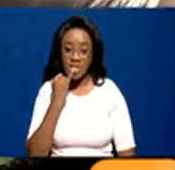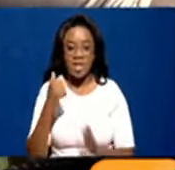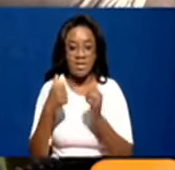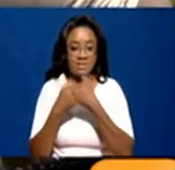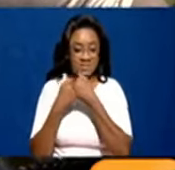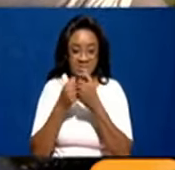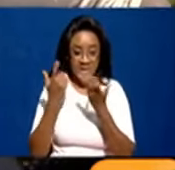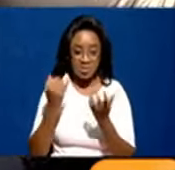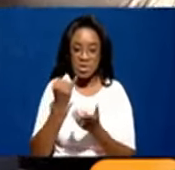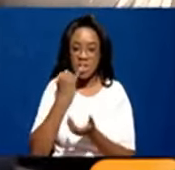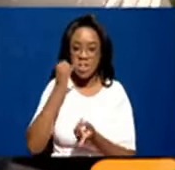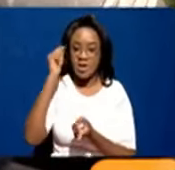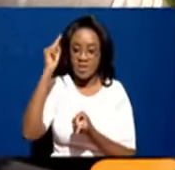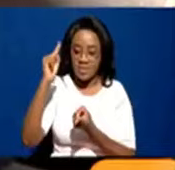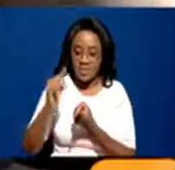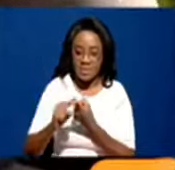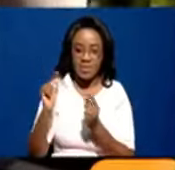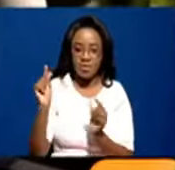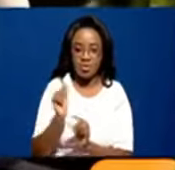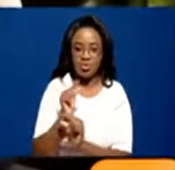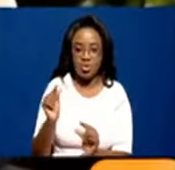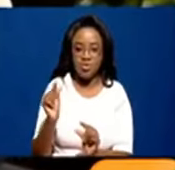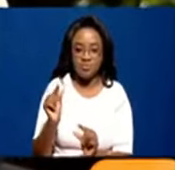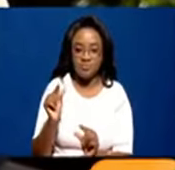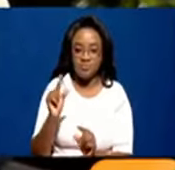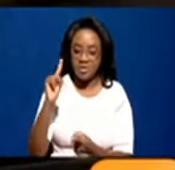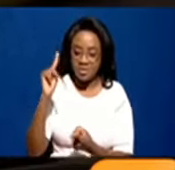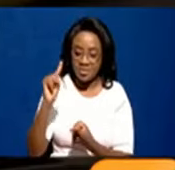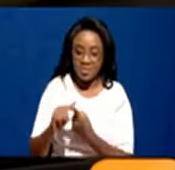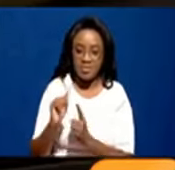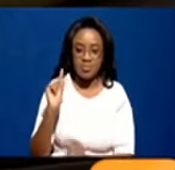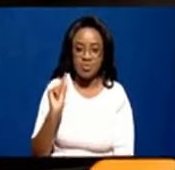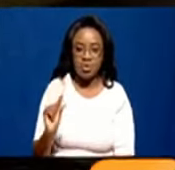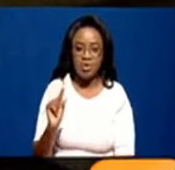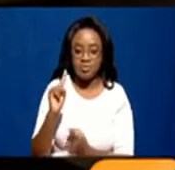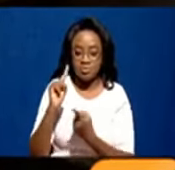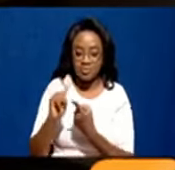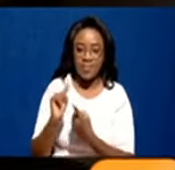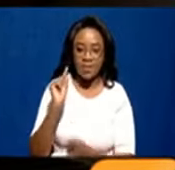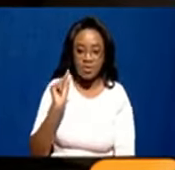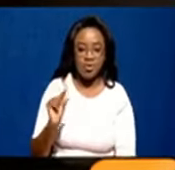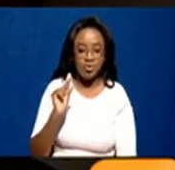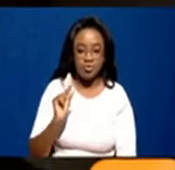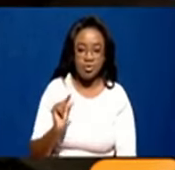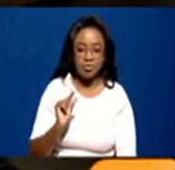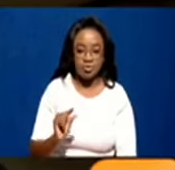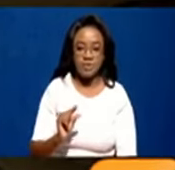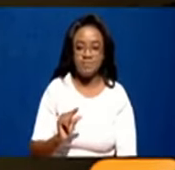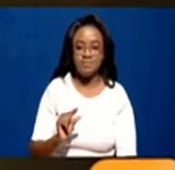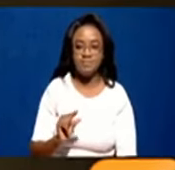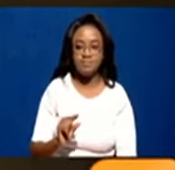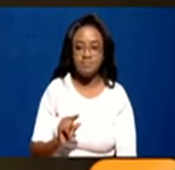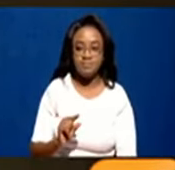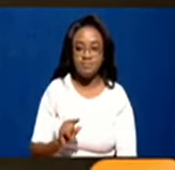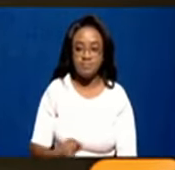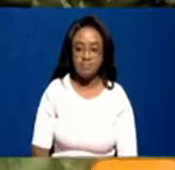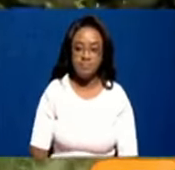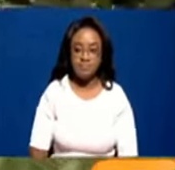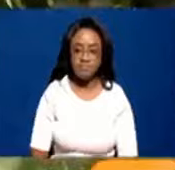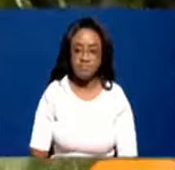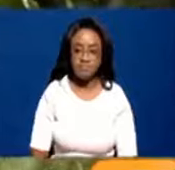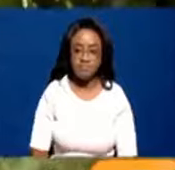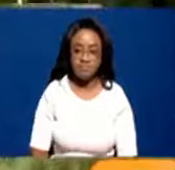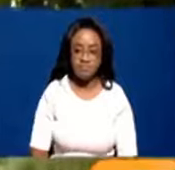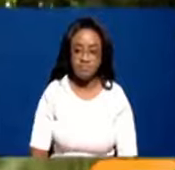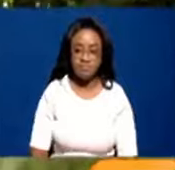petrol that keeps going up. But when you go to the battery side, the disadvantage has been slightly on the amount of charging and the amount